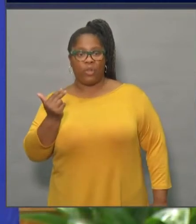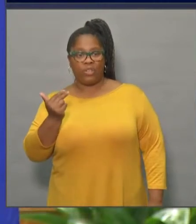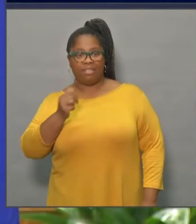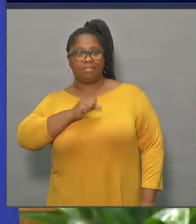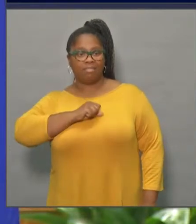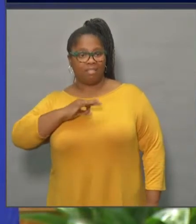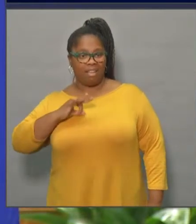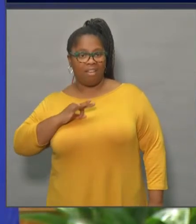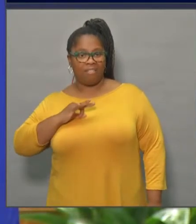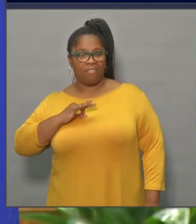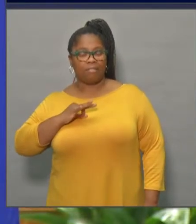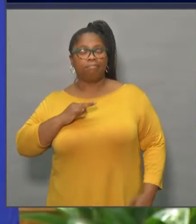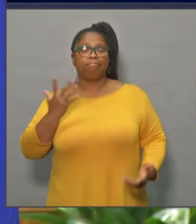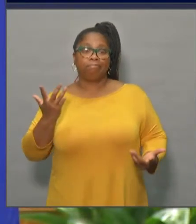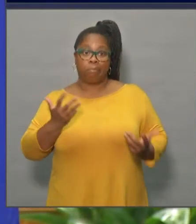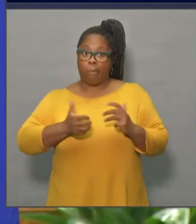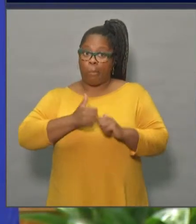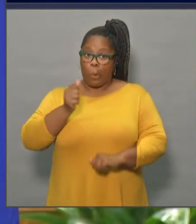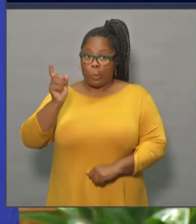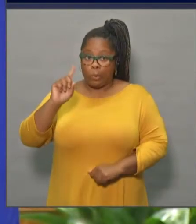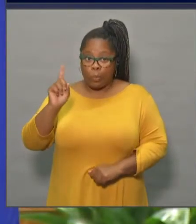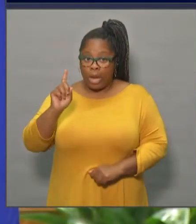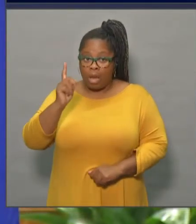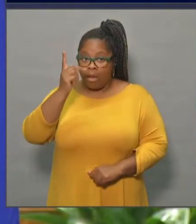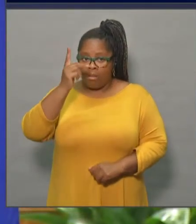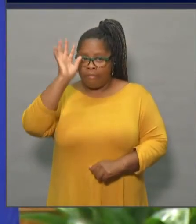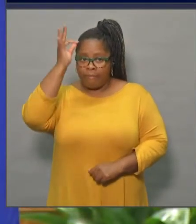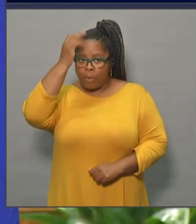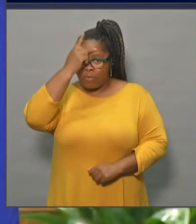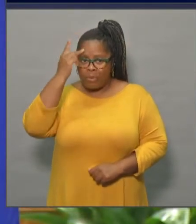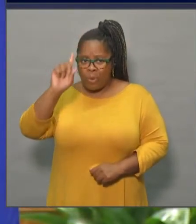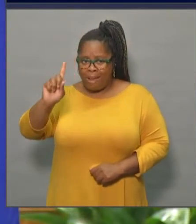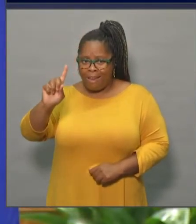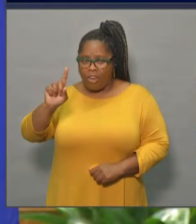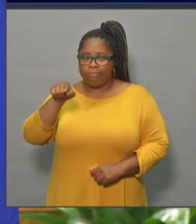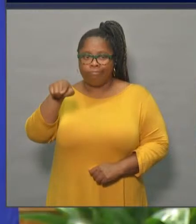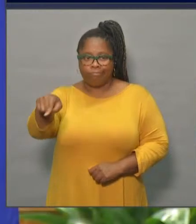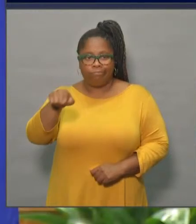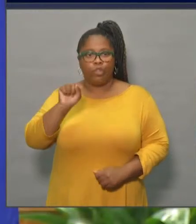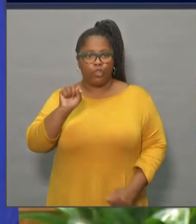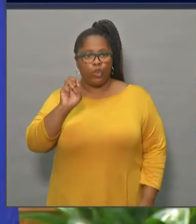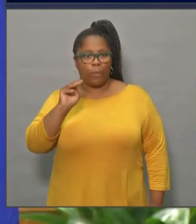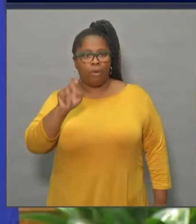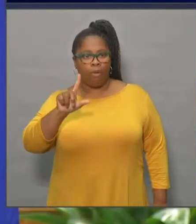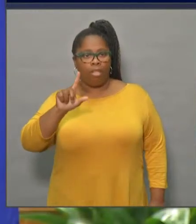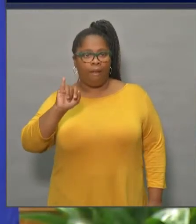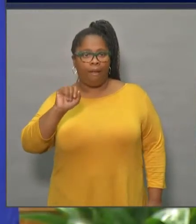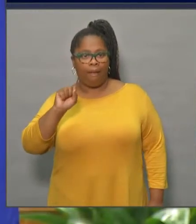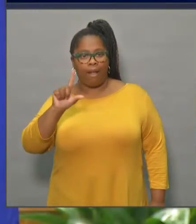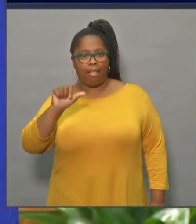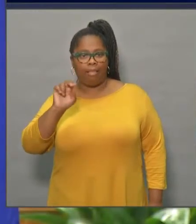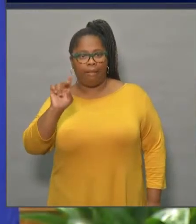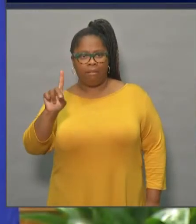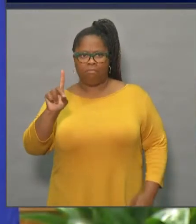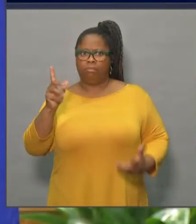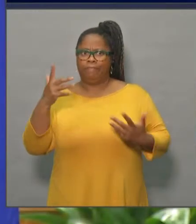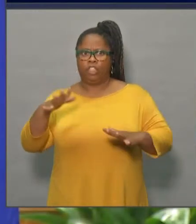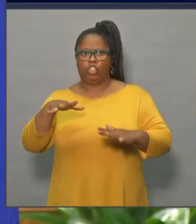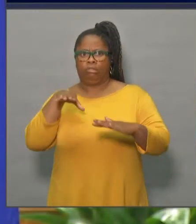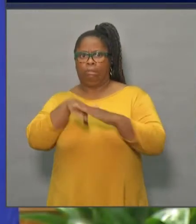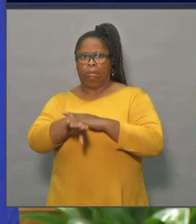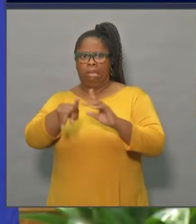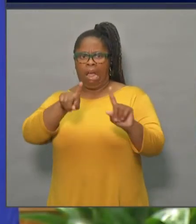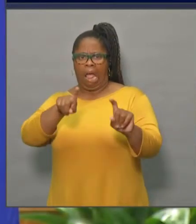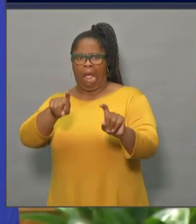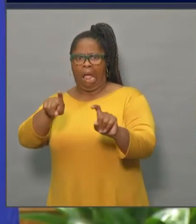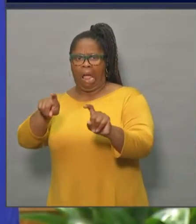among staff. And again, the vast majority are folks who are at Terminal Island, and again, there was a lot of testing that